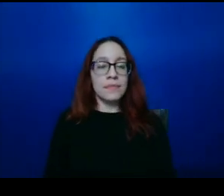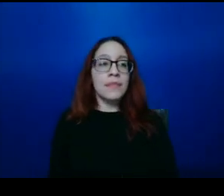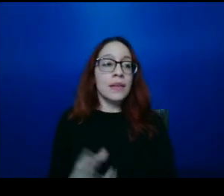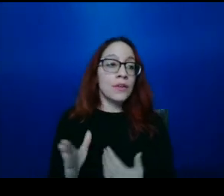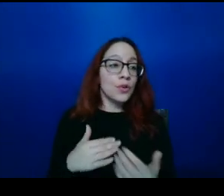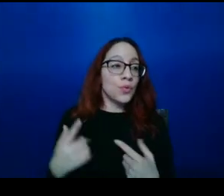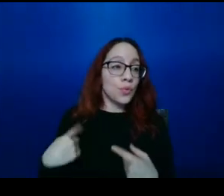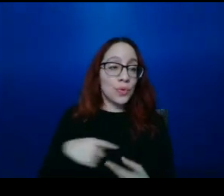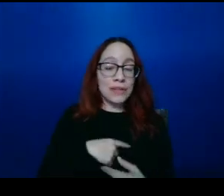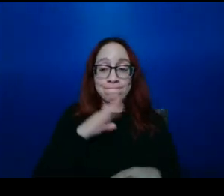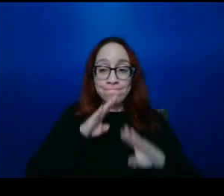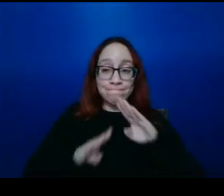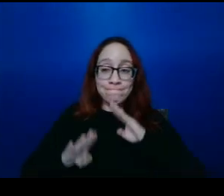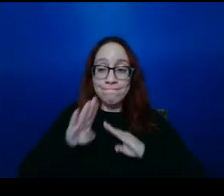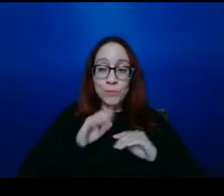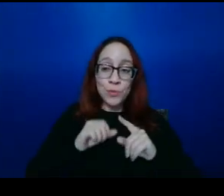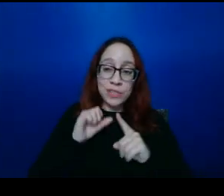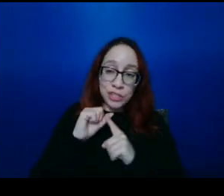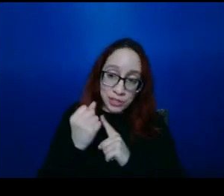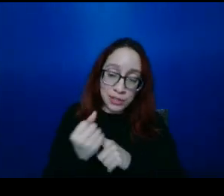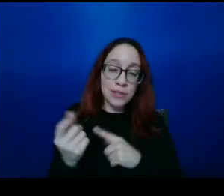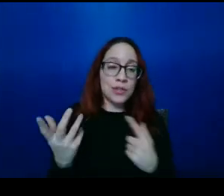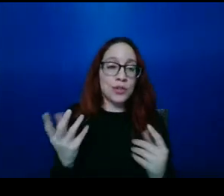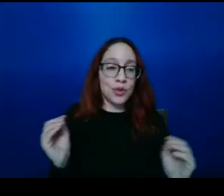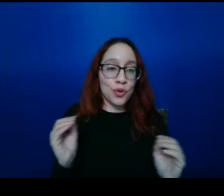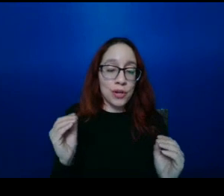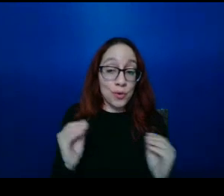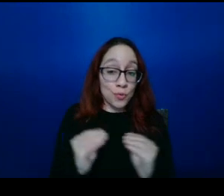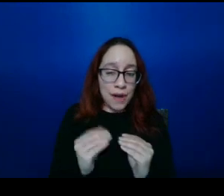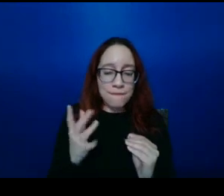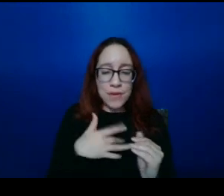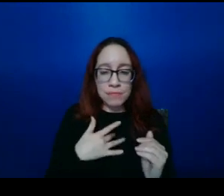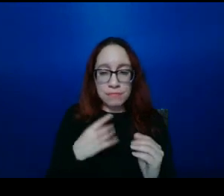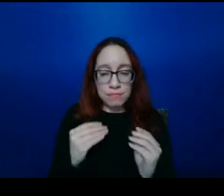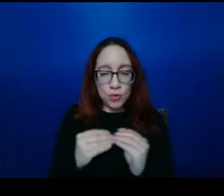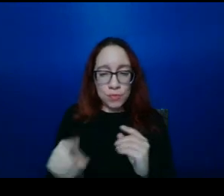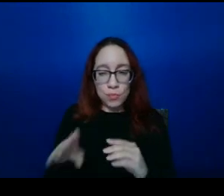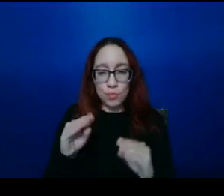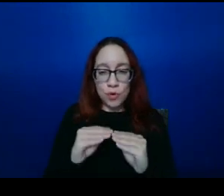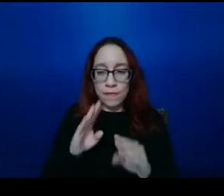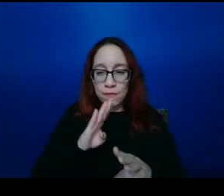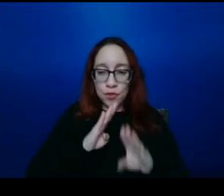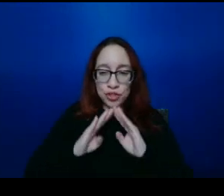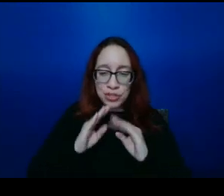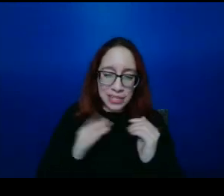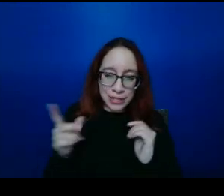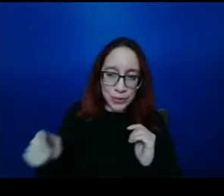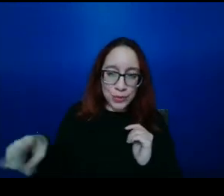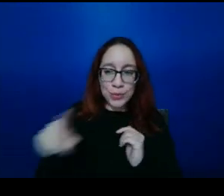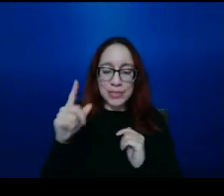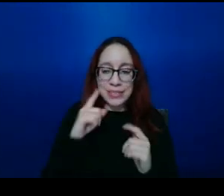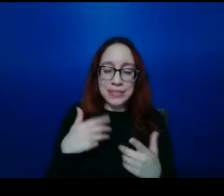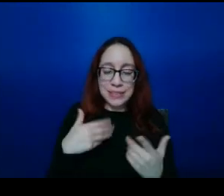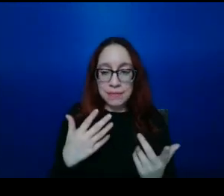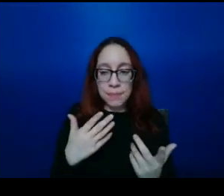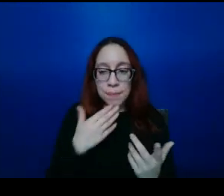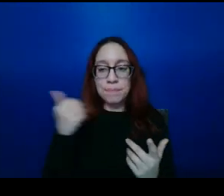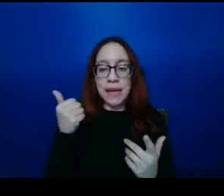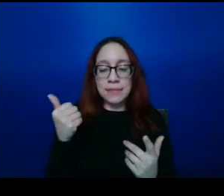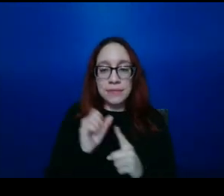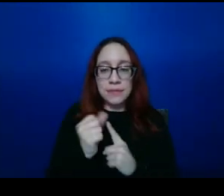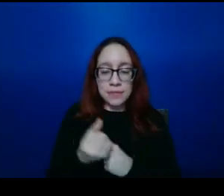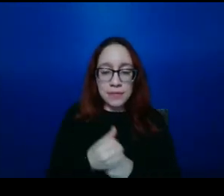though we're all frustrated with the situation, and probably no one is more frustrated than you guys, this is a very elegant solution.